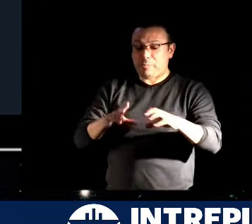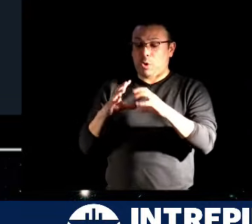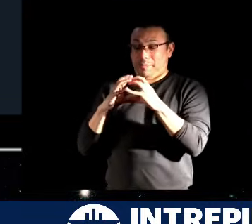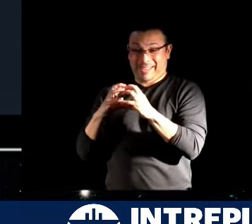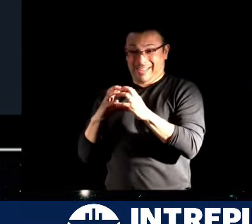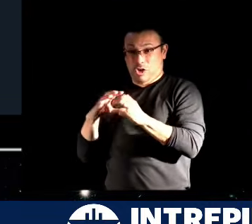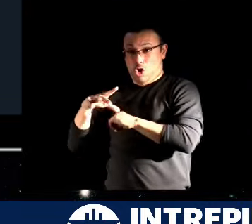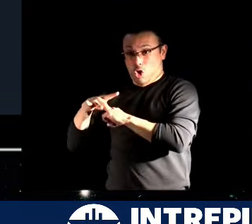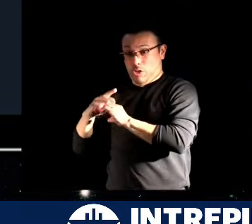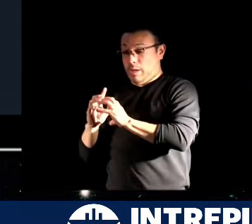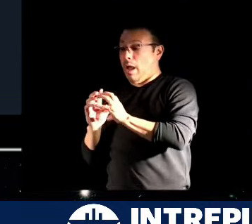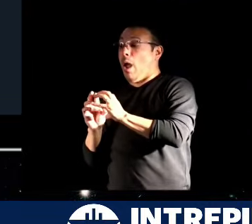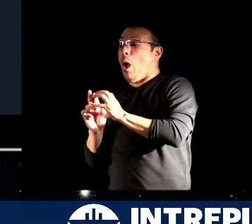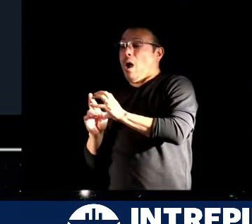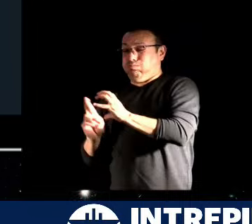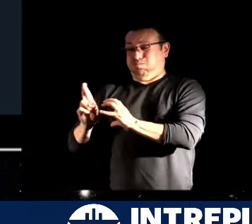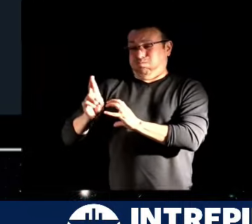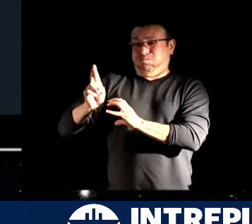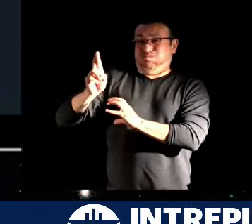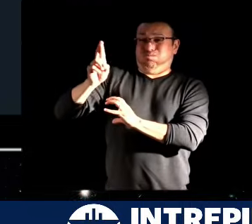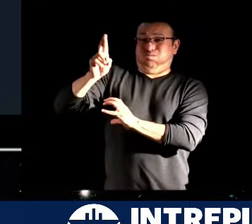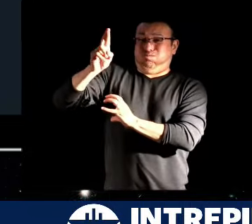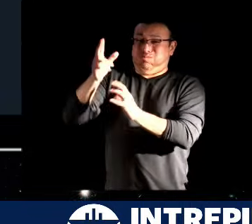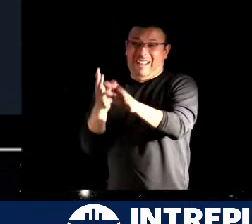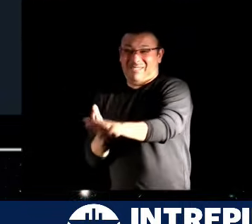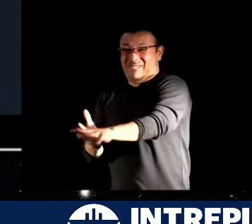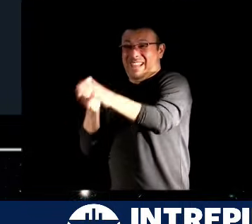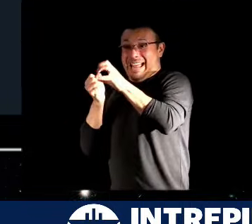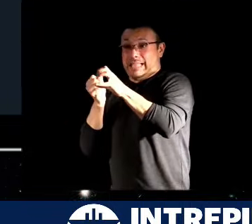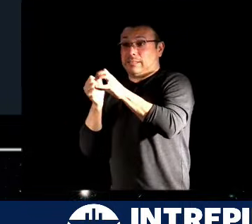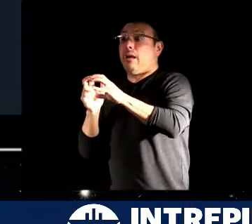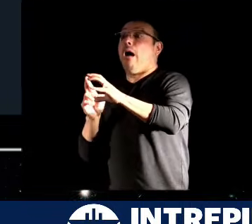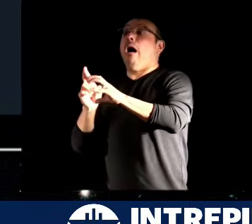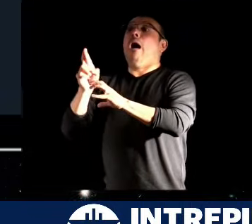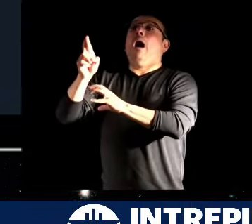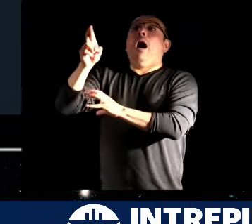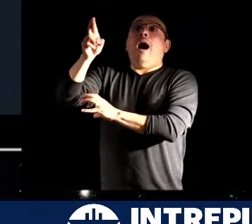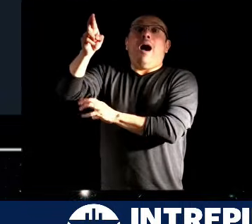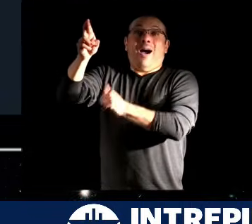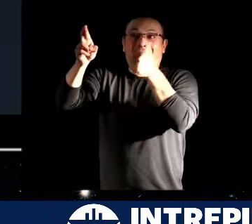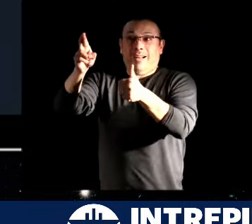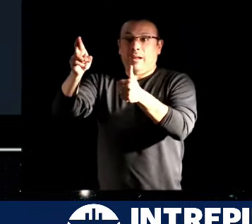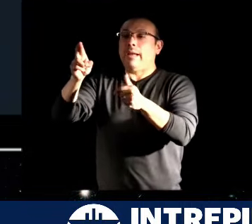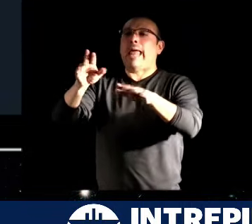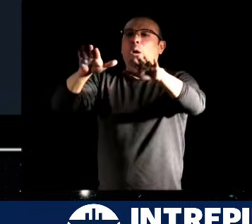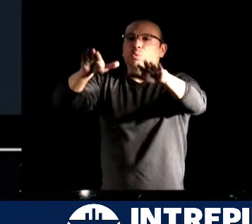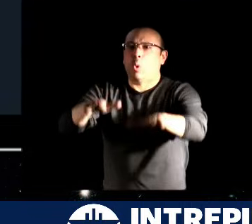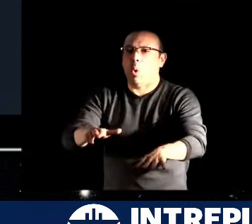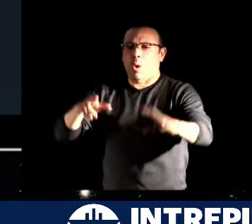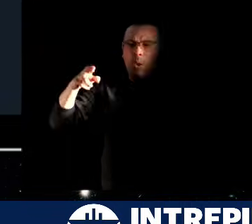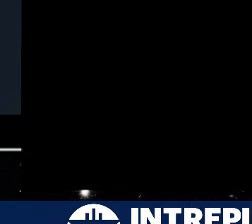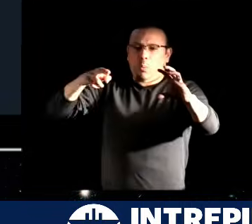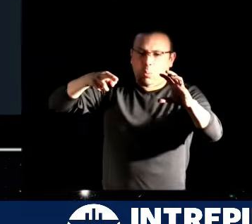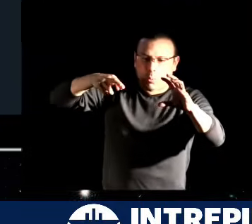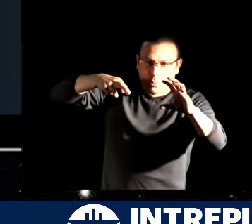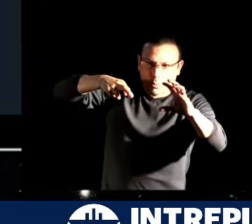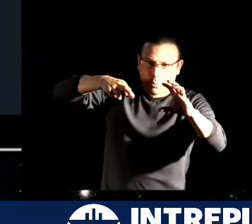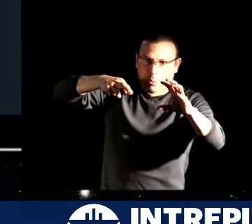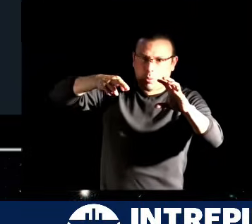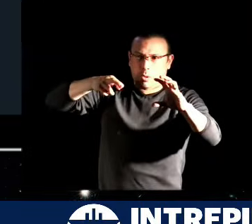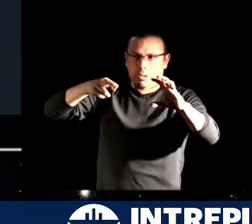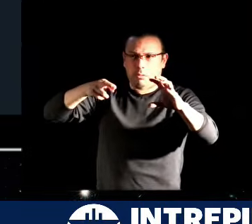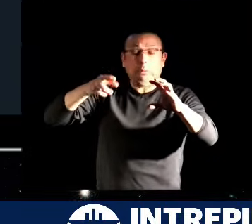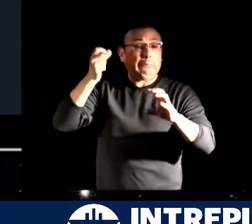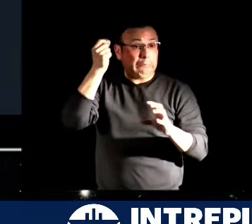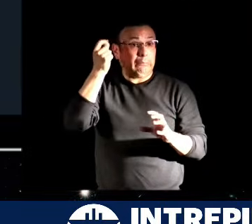well. But then to get to the sun, you have to slow down immediately. Well, that's a big problem because we don't have any rockets available at this time to